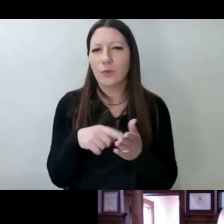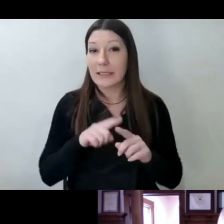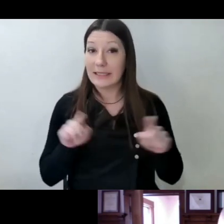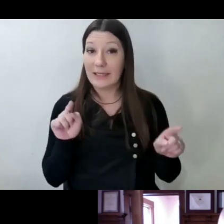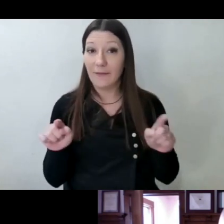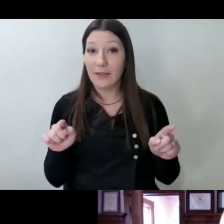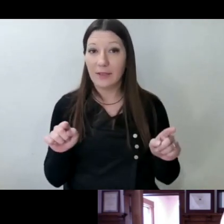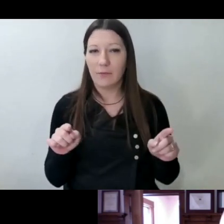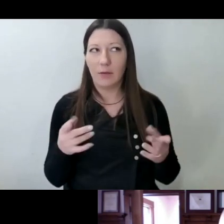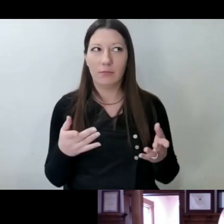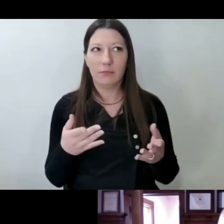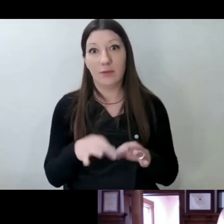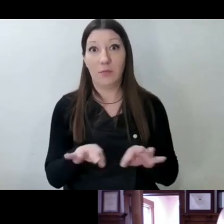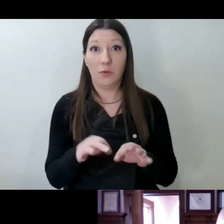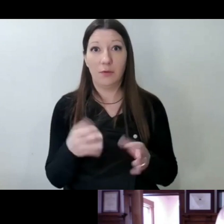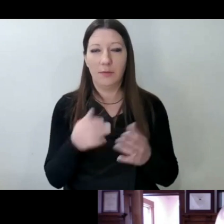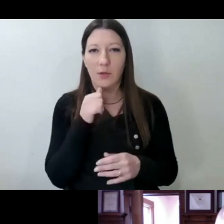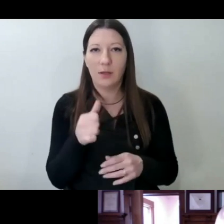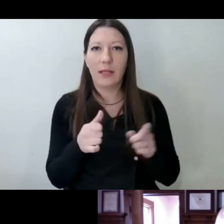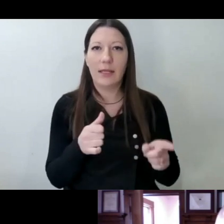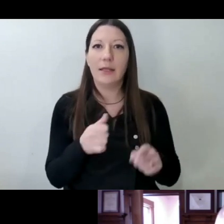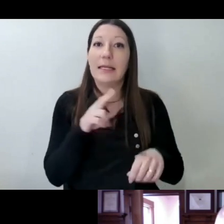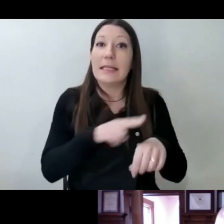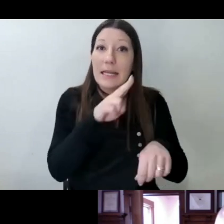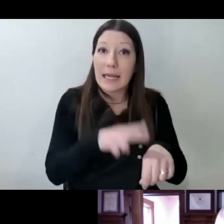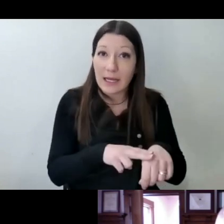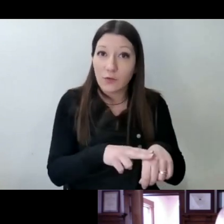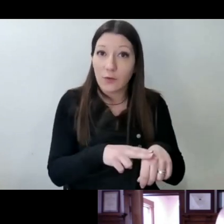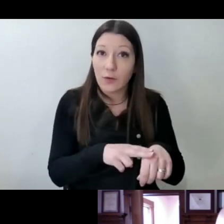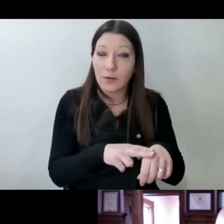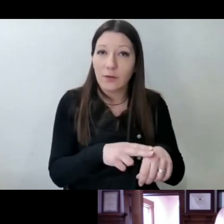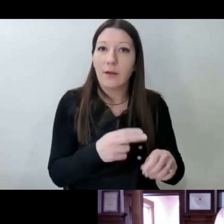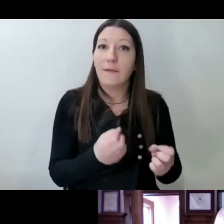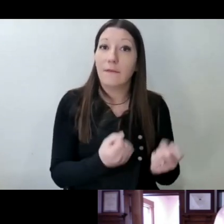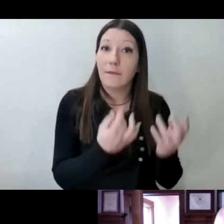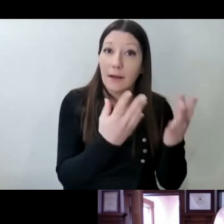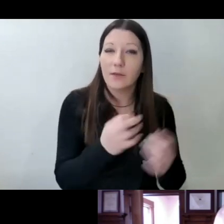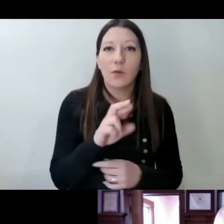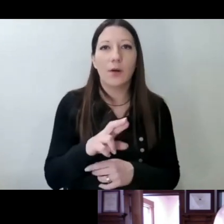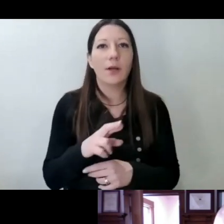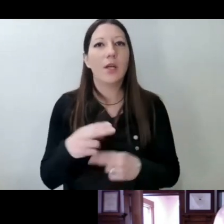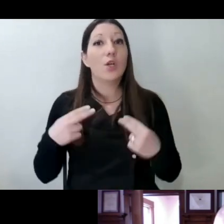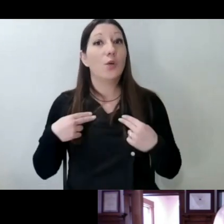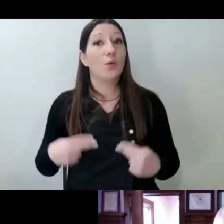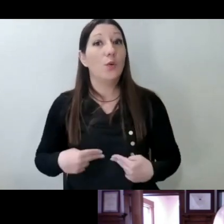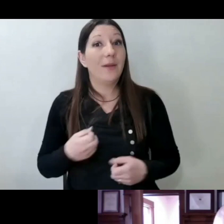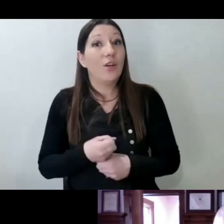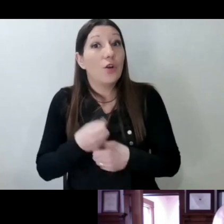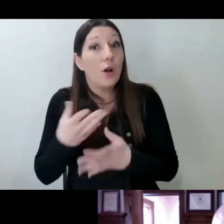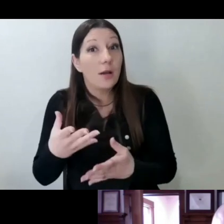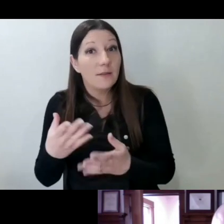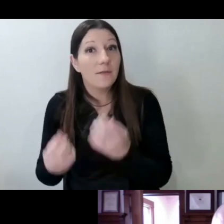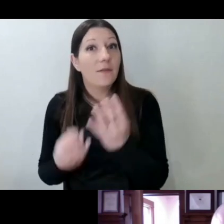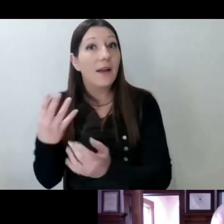occurring fires and human-caused fires, or perhaps, you know, given the